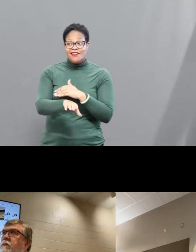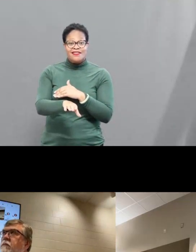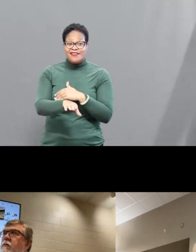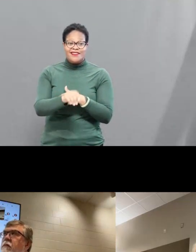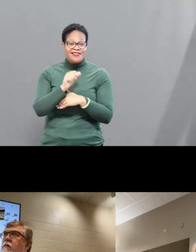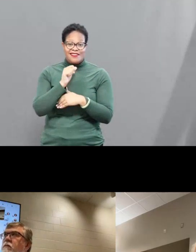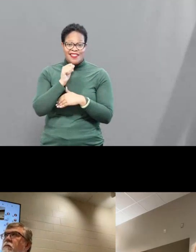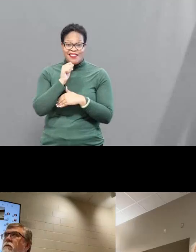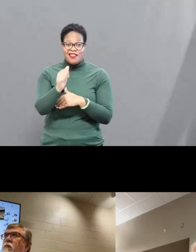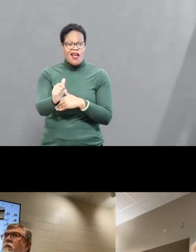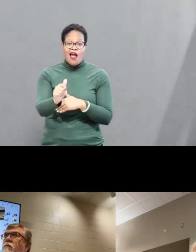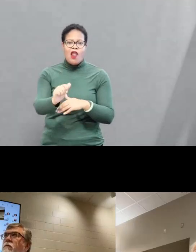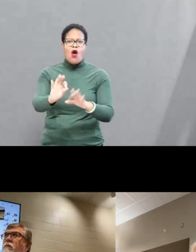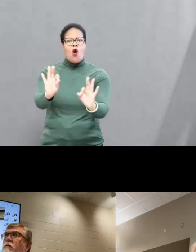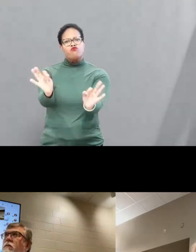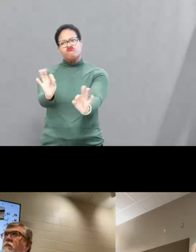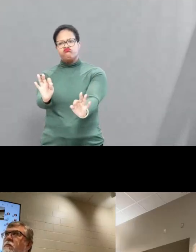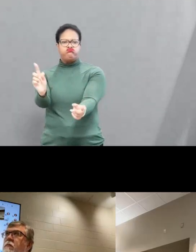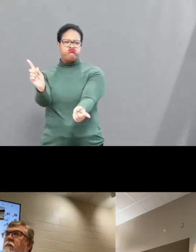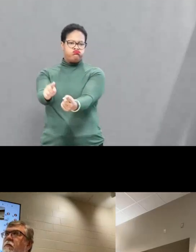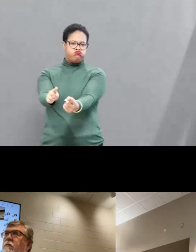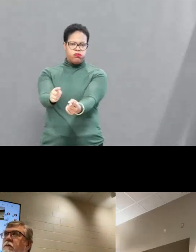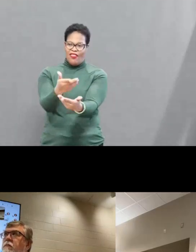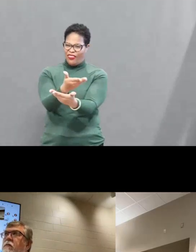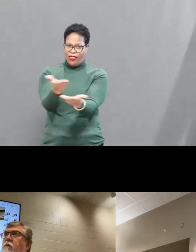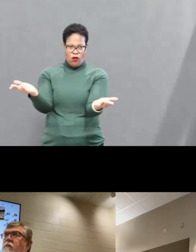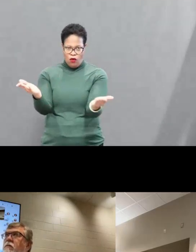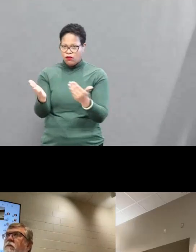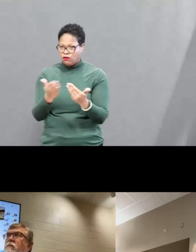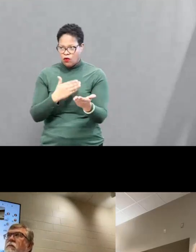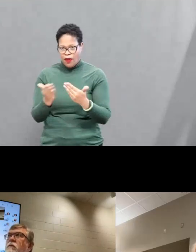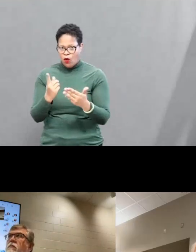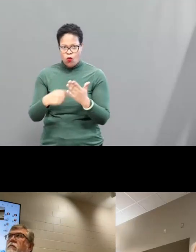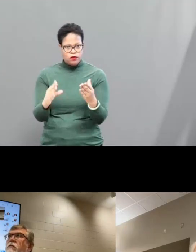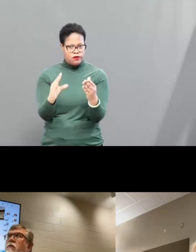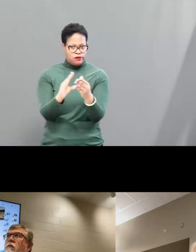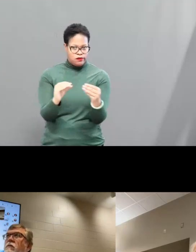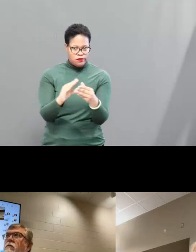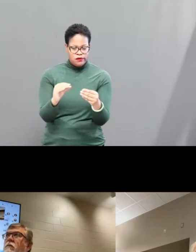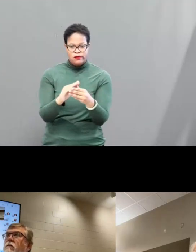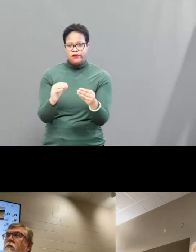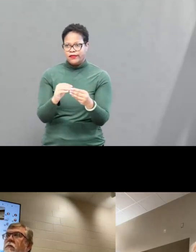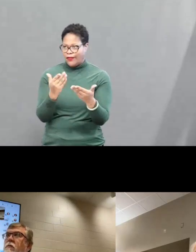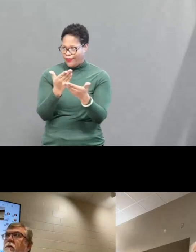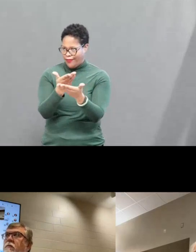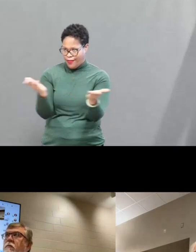not diminished at all, no matter what's said. And